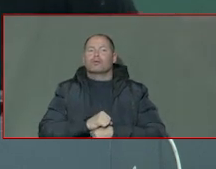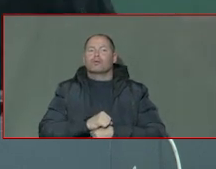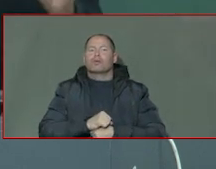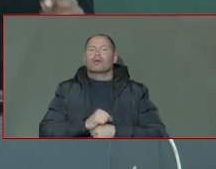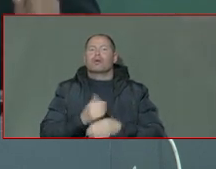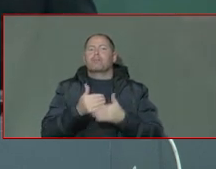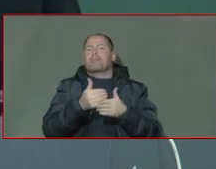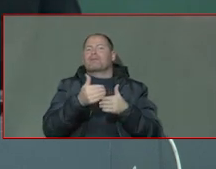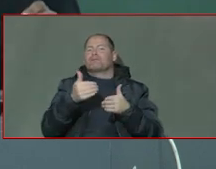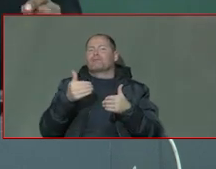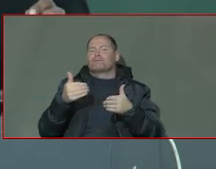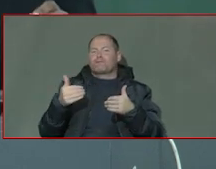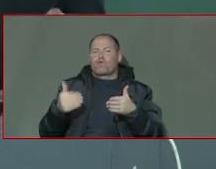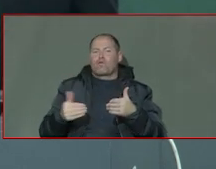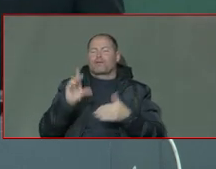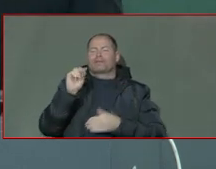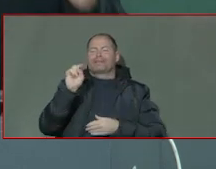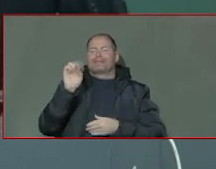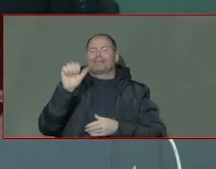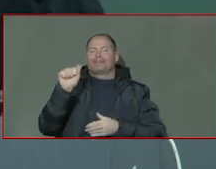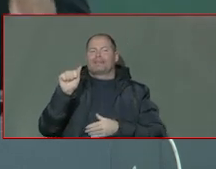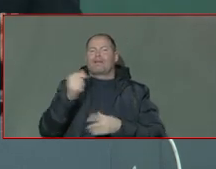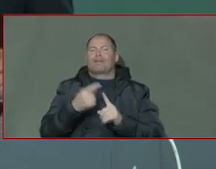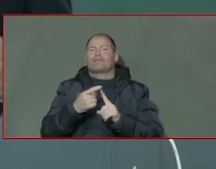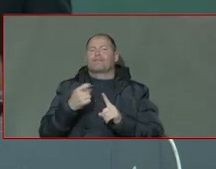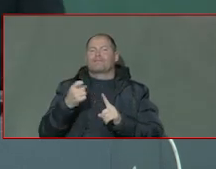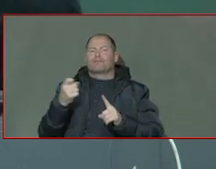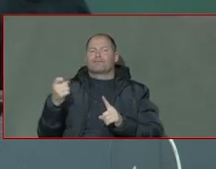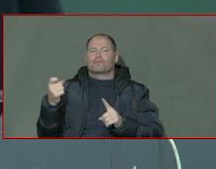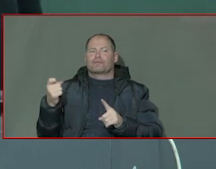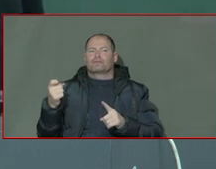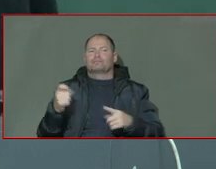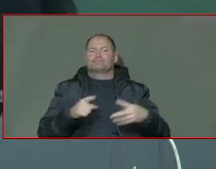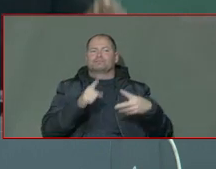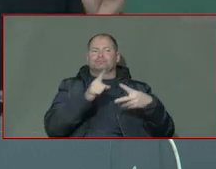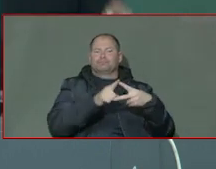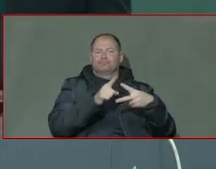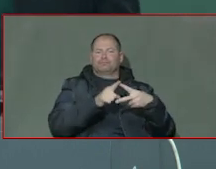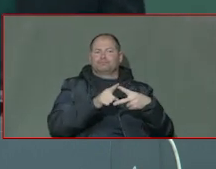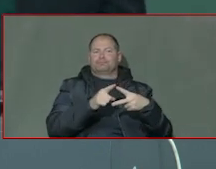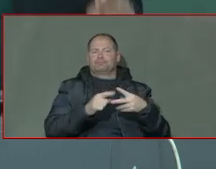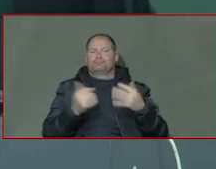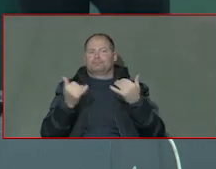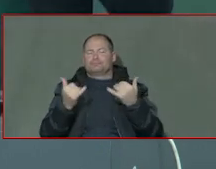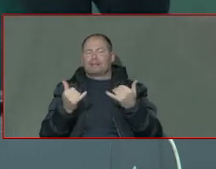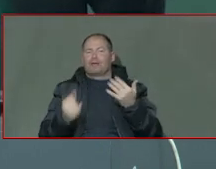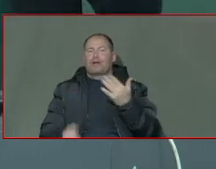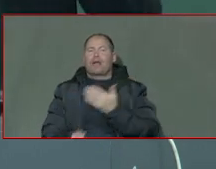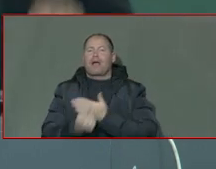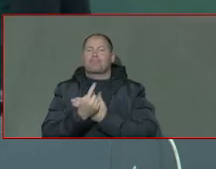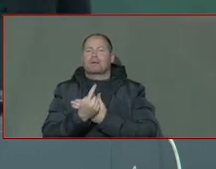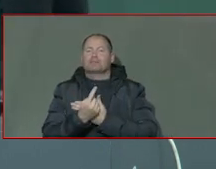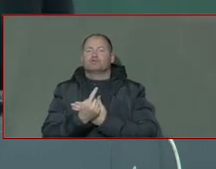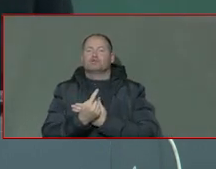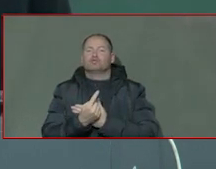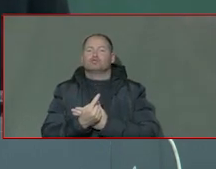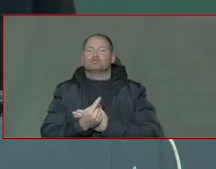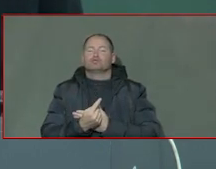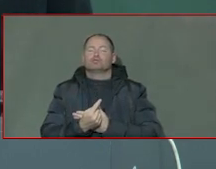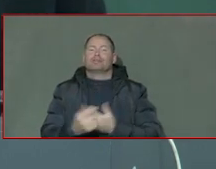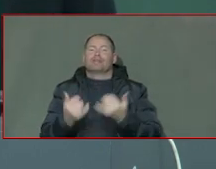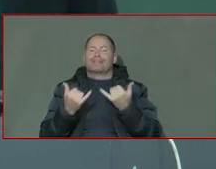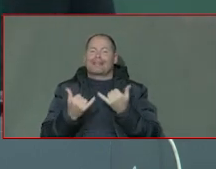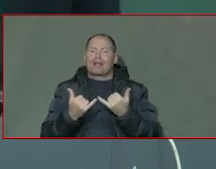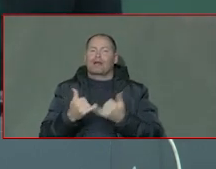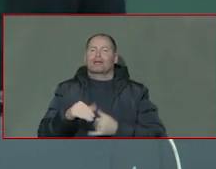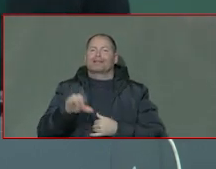DNA nucleotides from the nucleoplasm, resulting in two